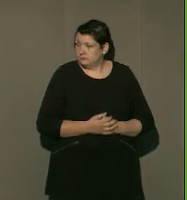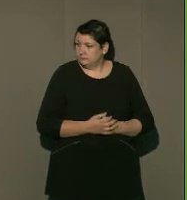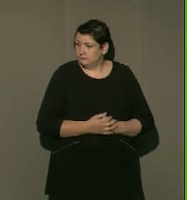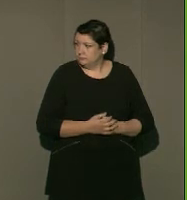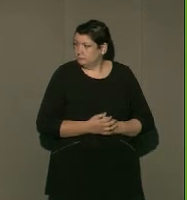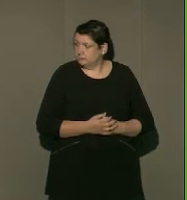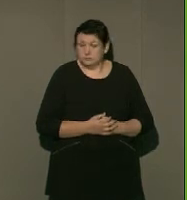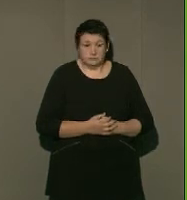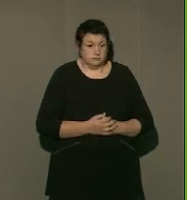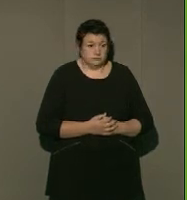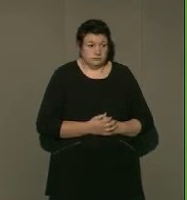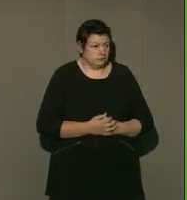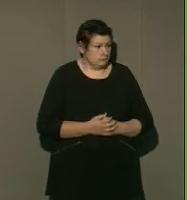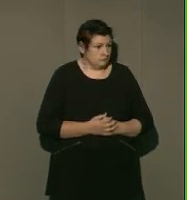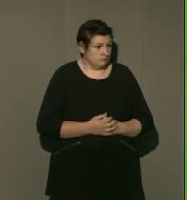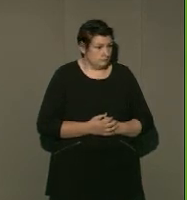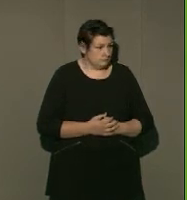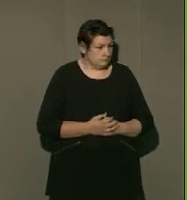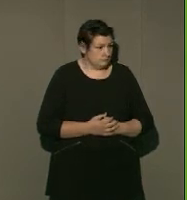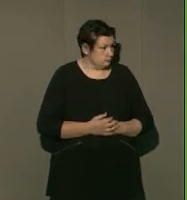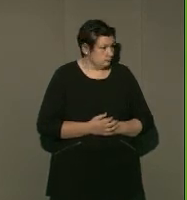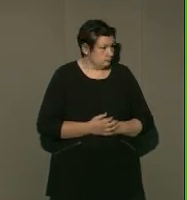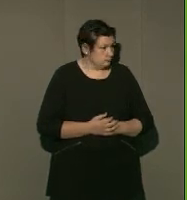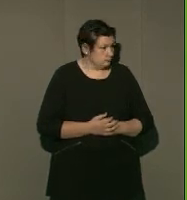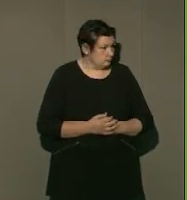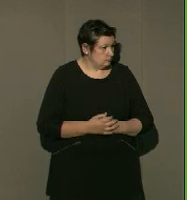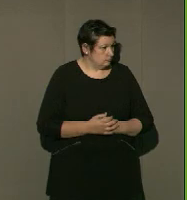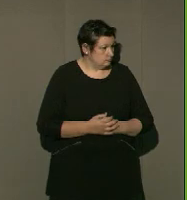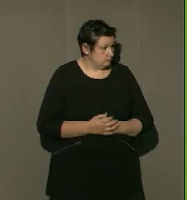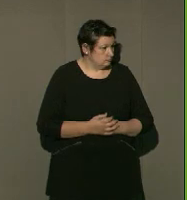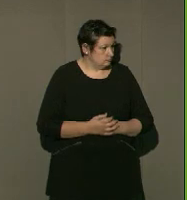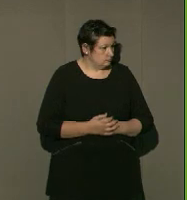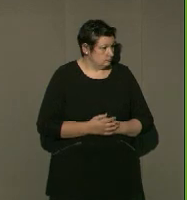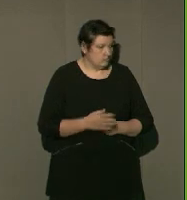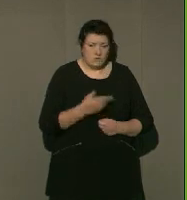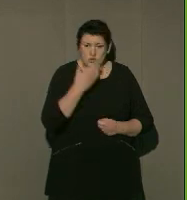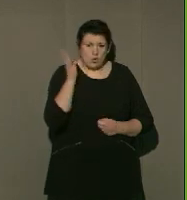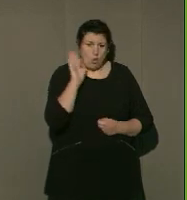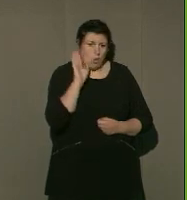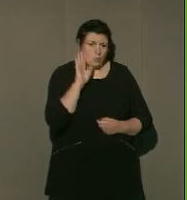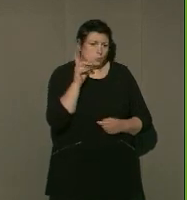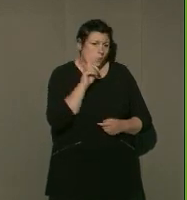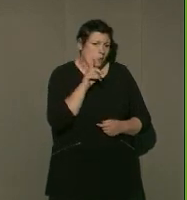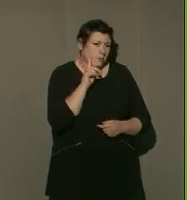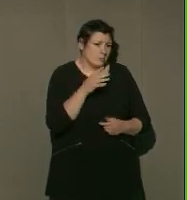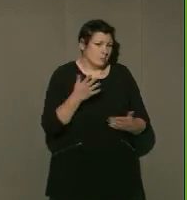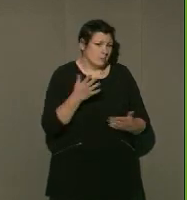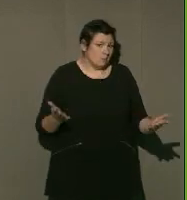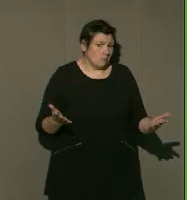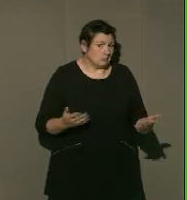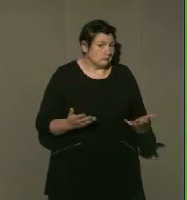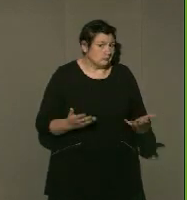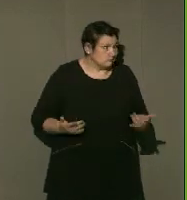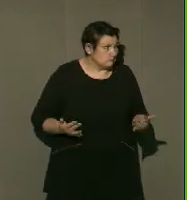There's somebody on the left. We haven't heard from any women for a while in any debate.